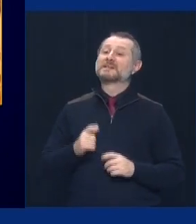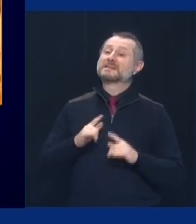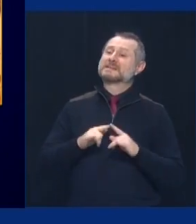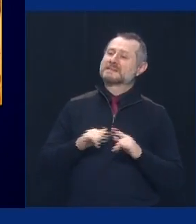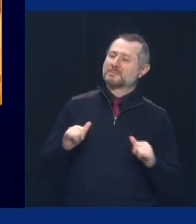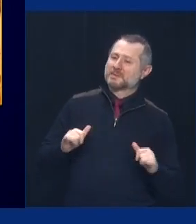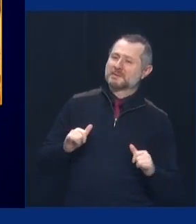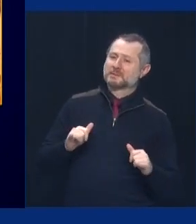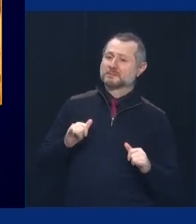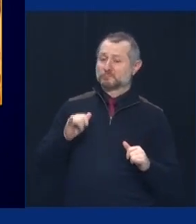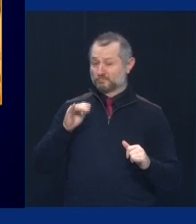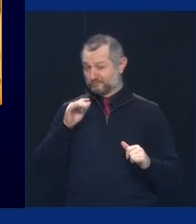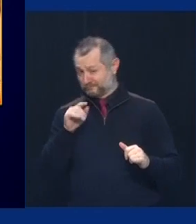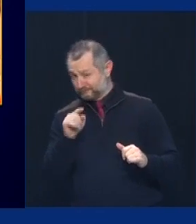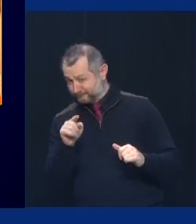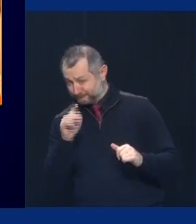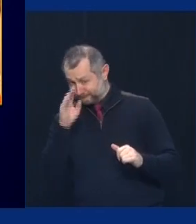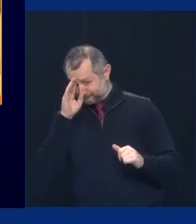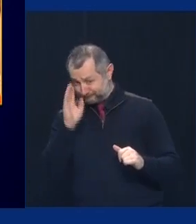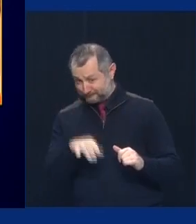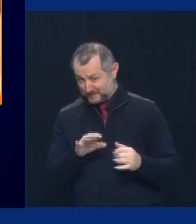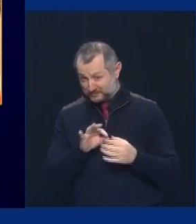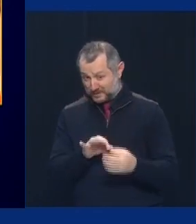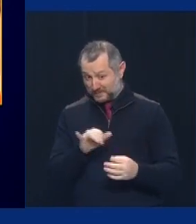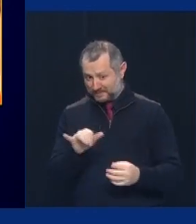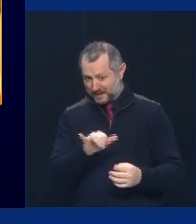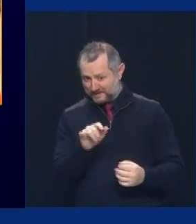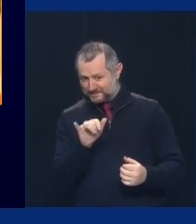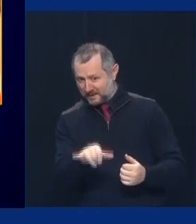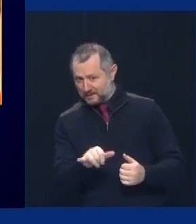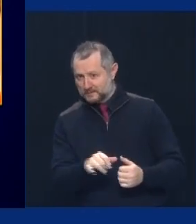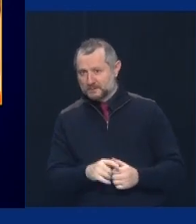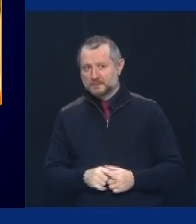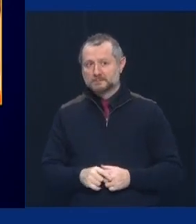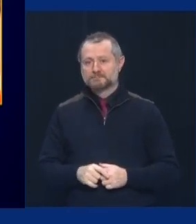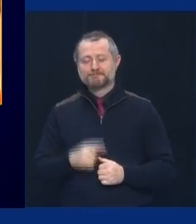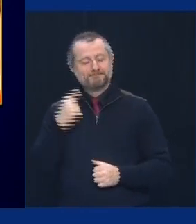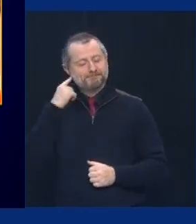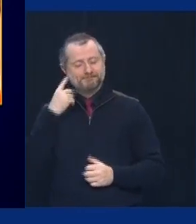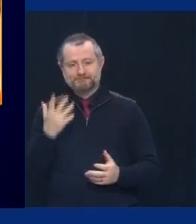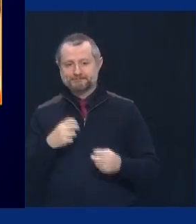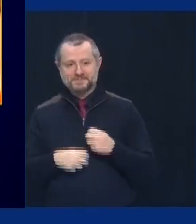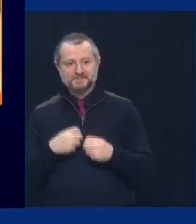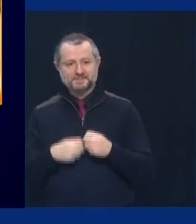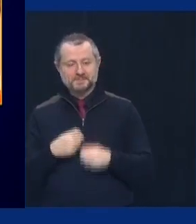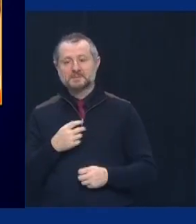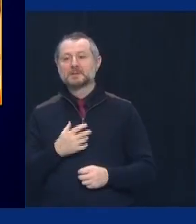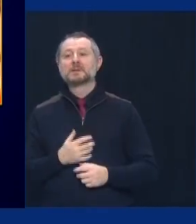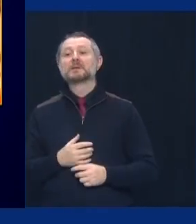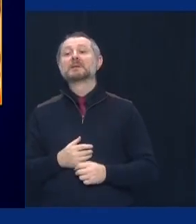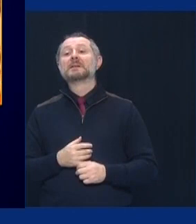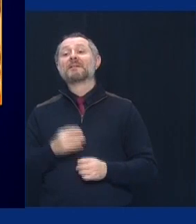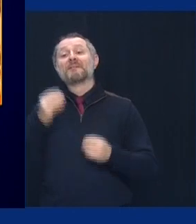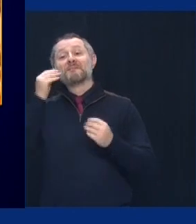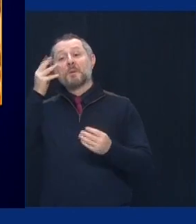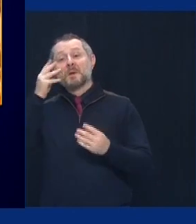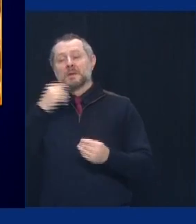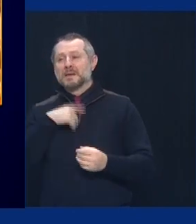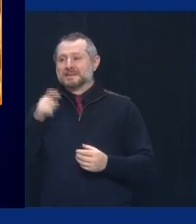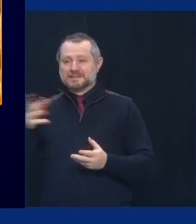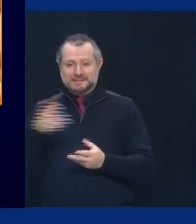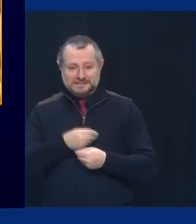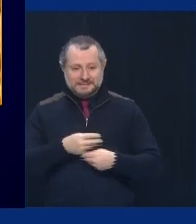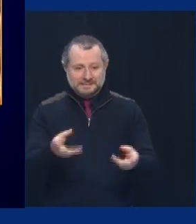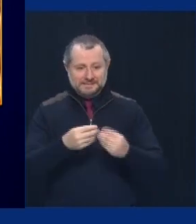that when it comes to things like census responses, getting information out to communities, that